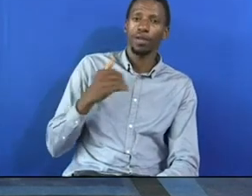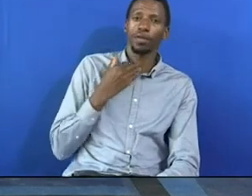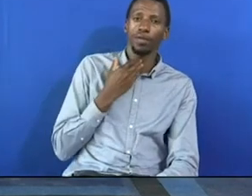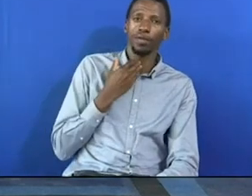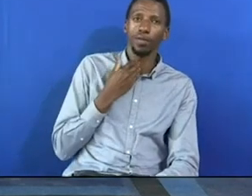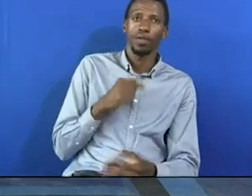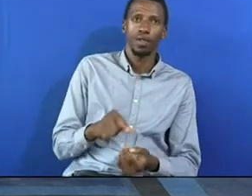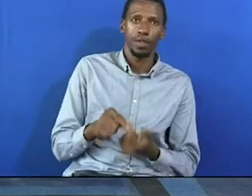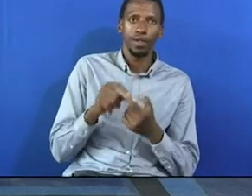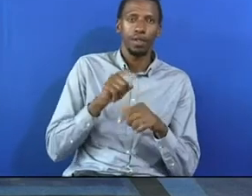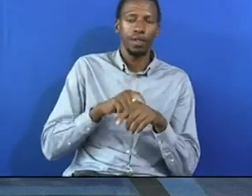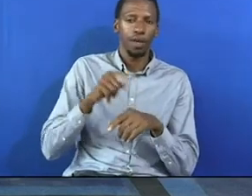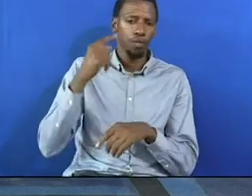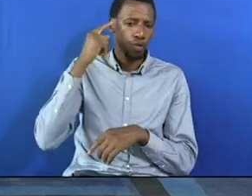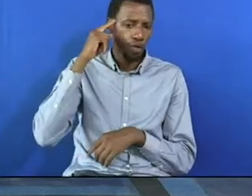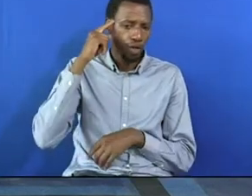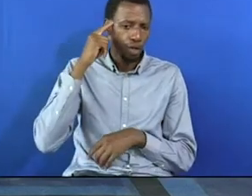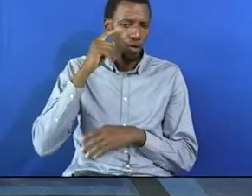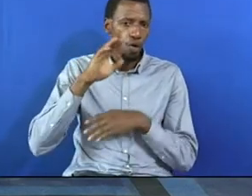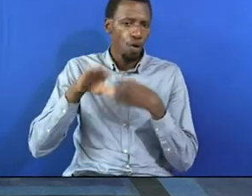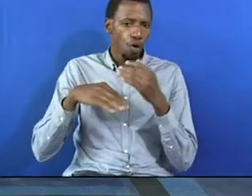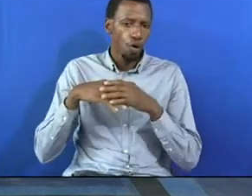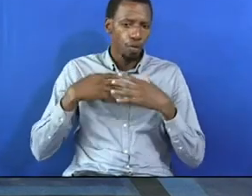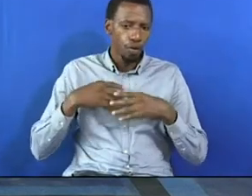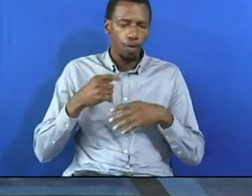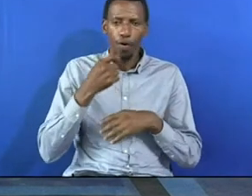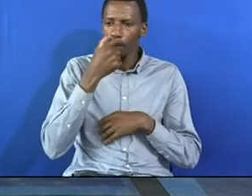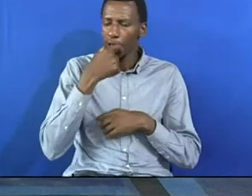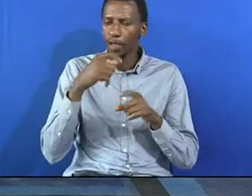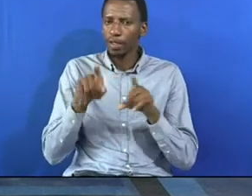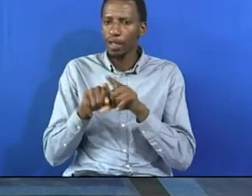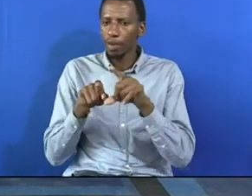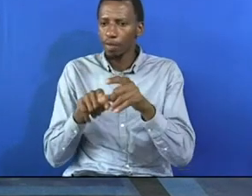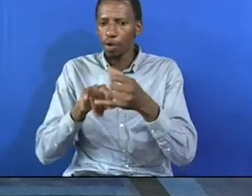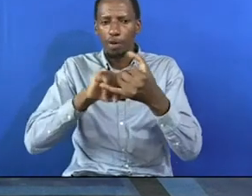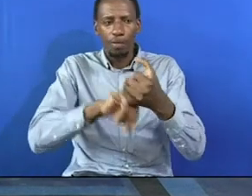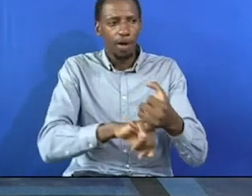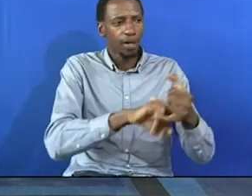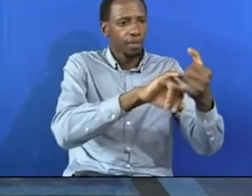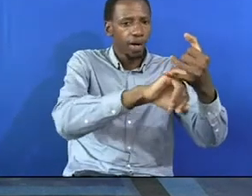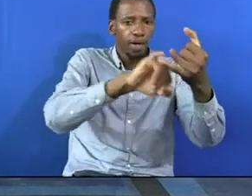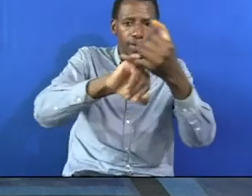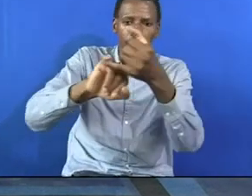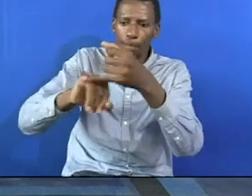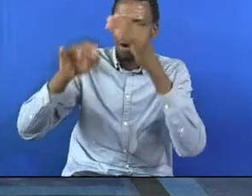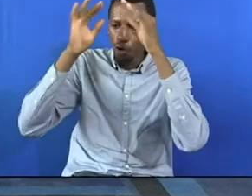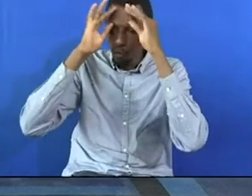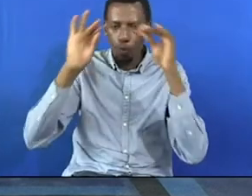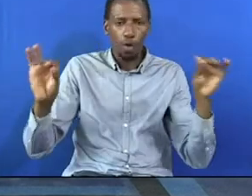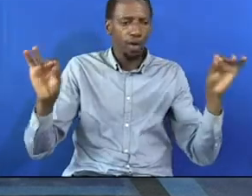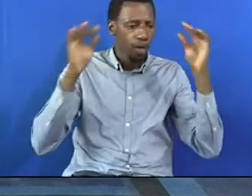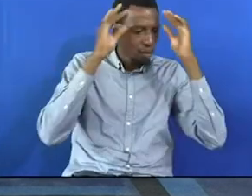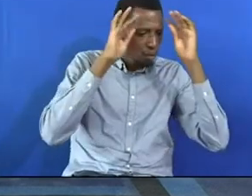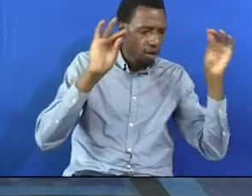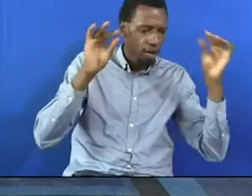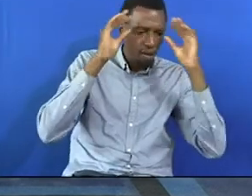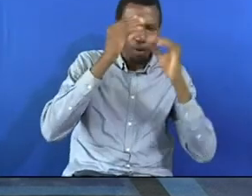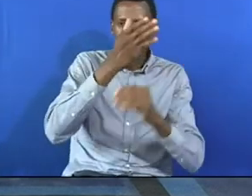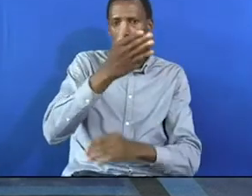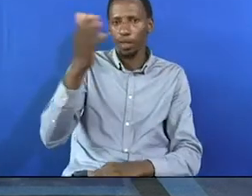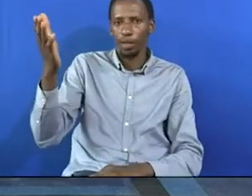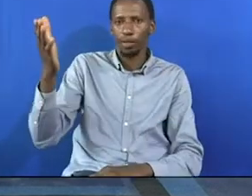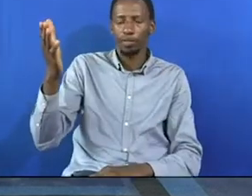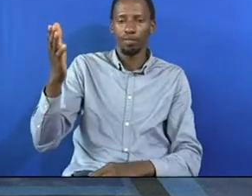that everybody your age is now getting married. Oh, wedding here, wedding there, wedding there. To resist the